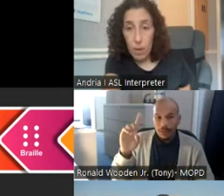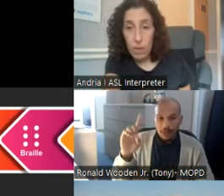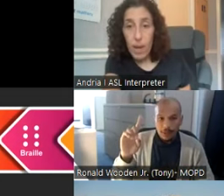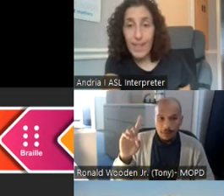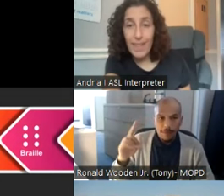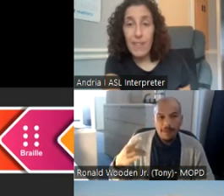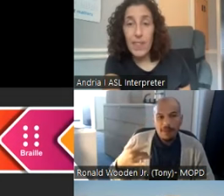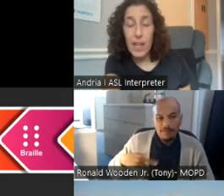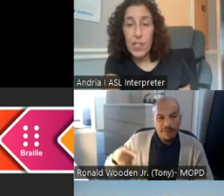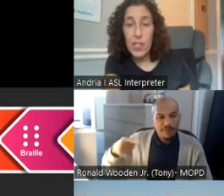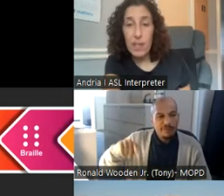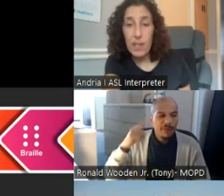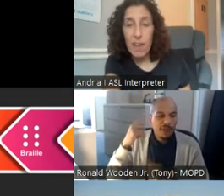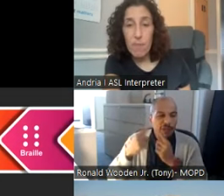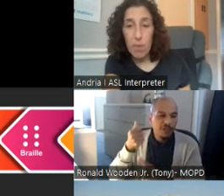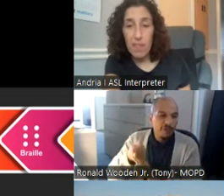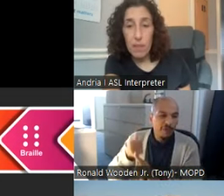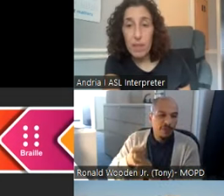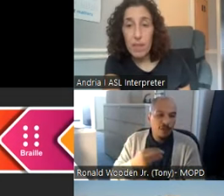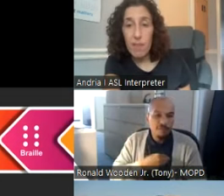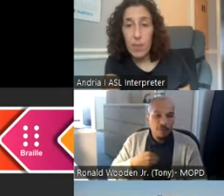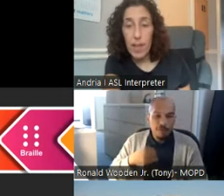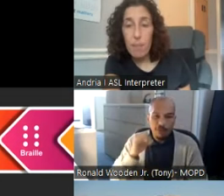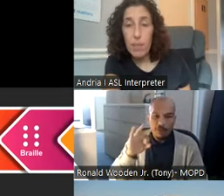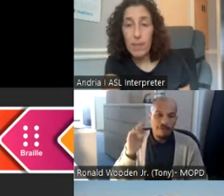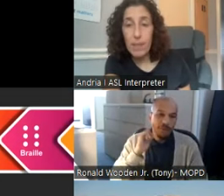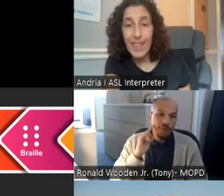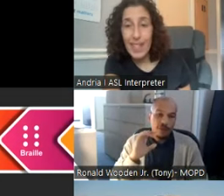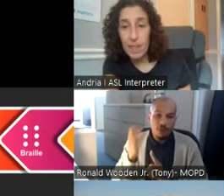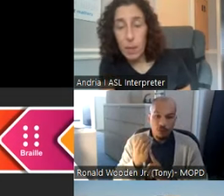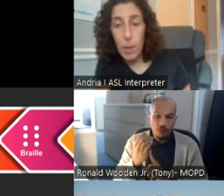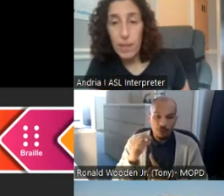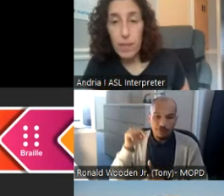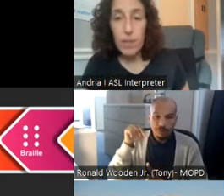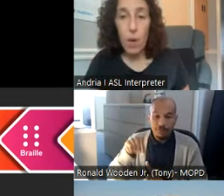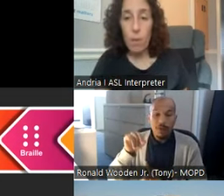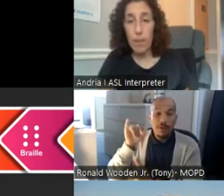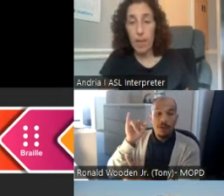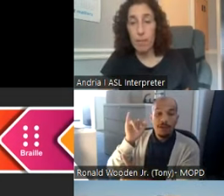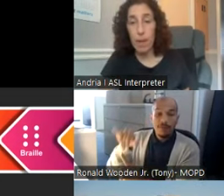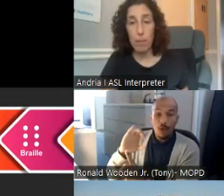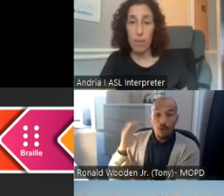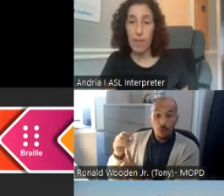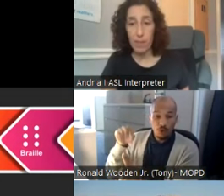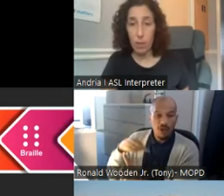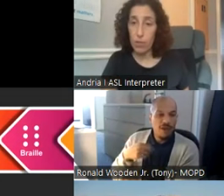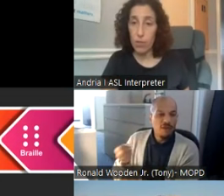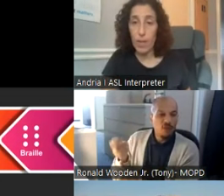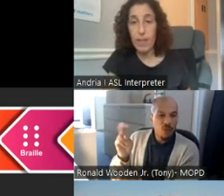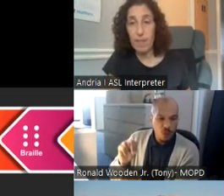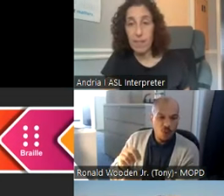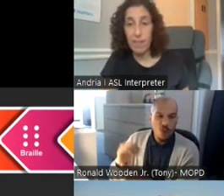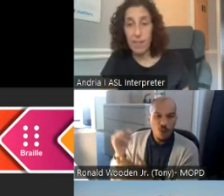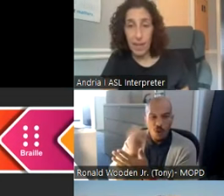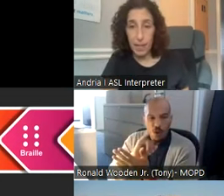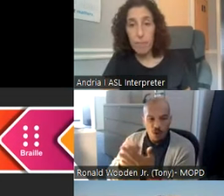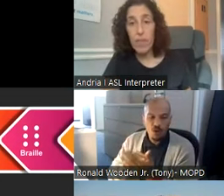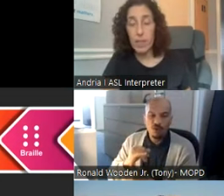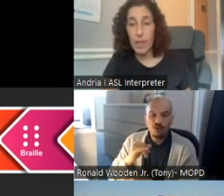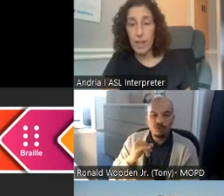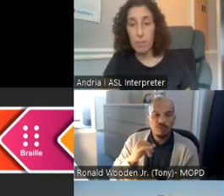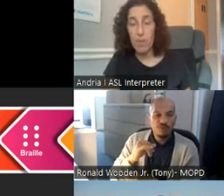Also, identification as a deaf person. Deaf with a capital D is a way to denote being a member of deaf culture and deaf